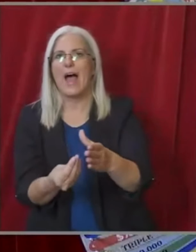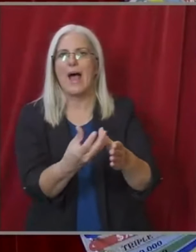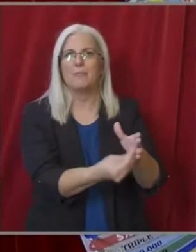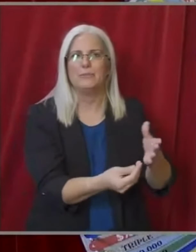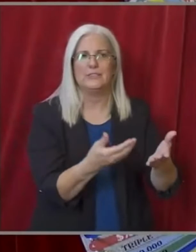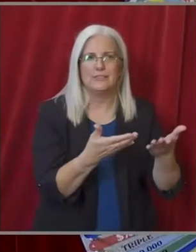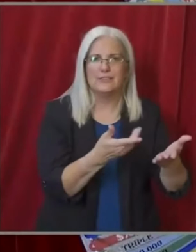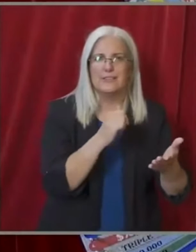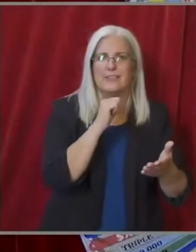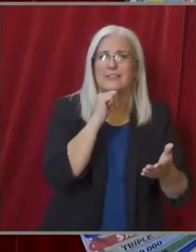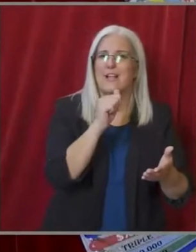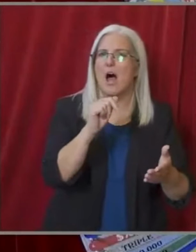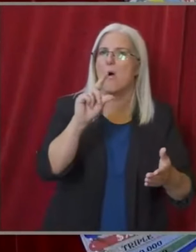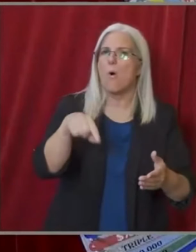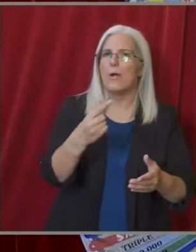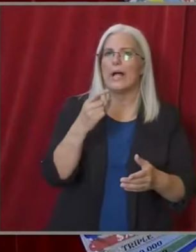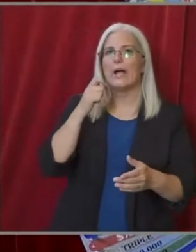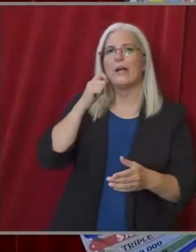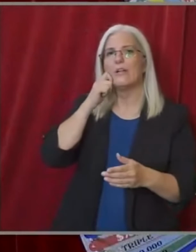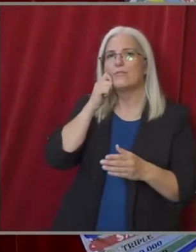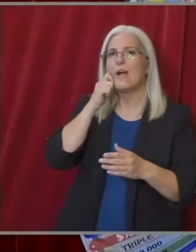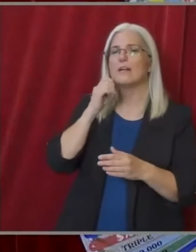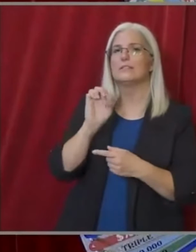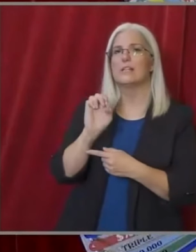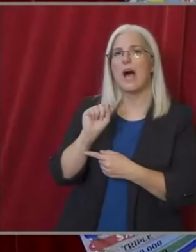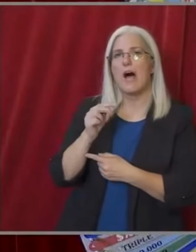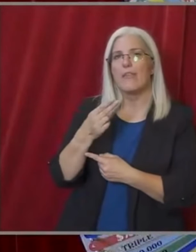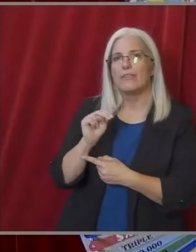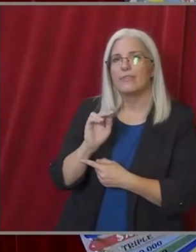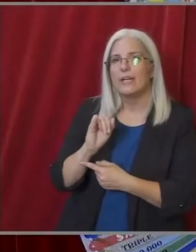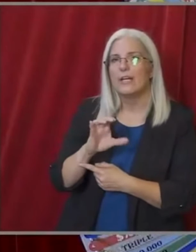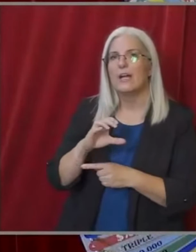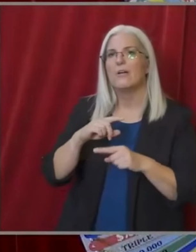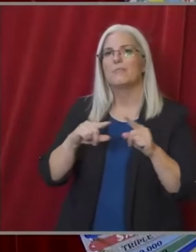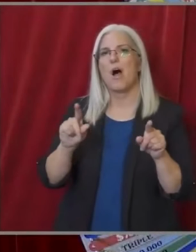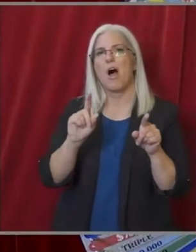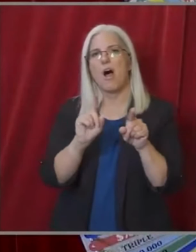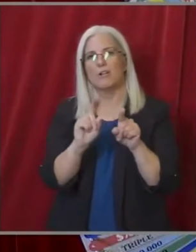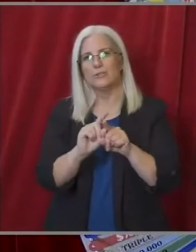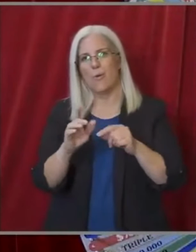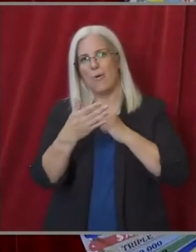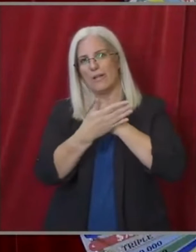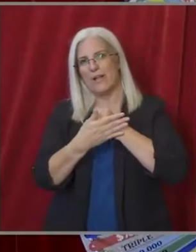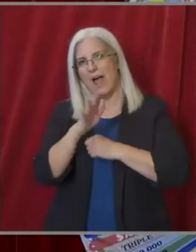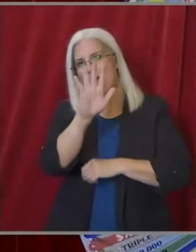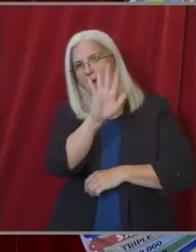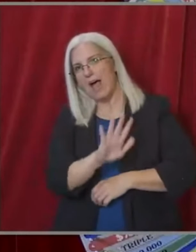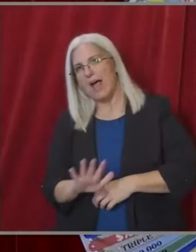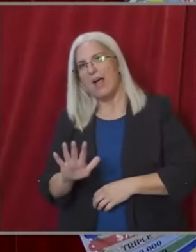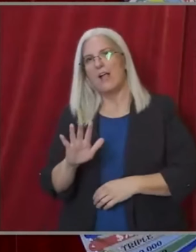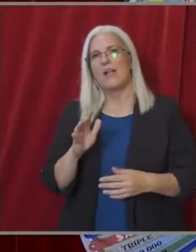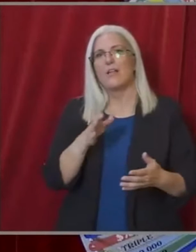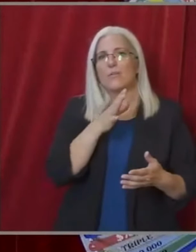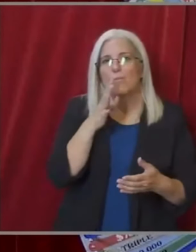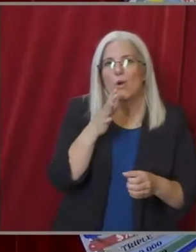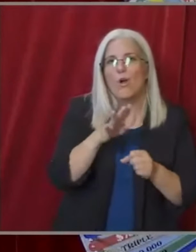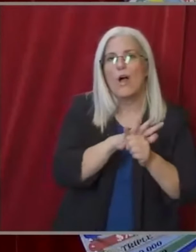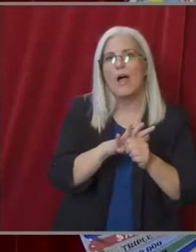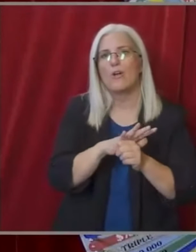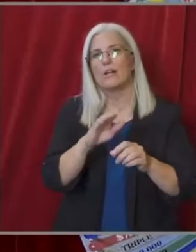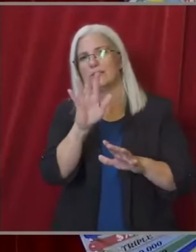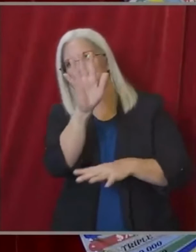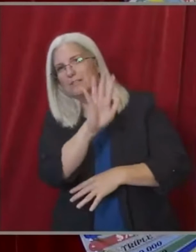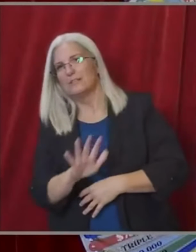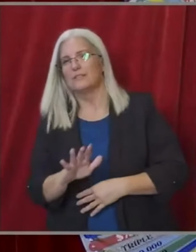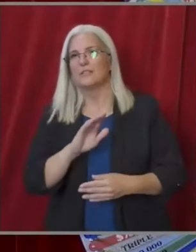geographic as well. And so I want to just encourage everyone, Dr. Pan, you said it beautifully, just encourage everybody that's not in this mix. They can